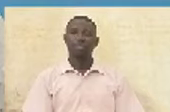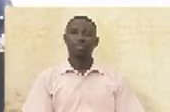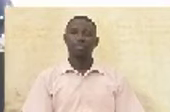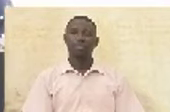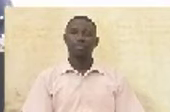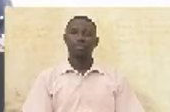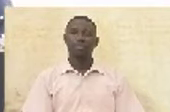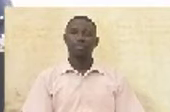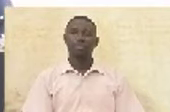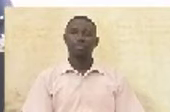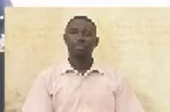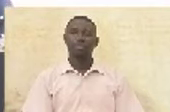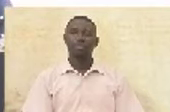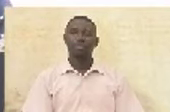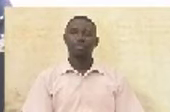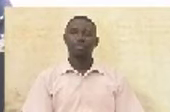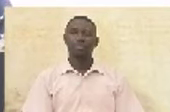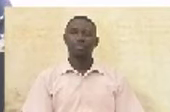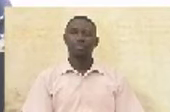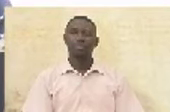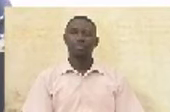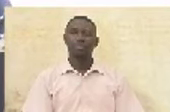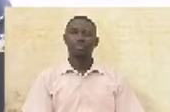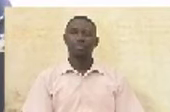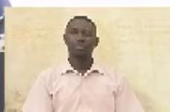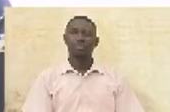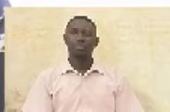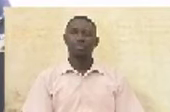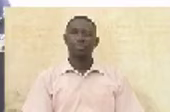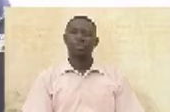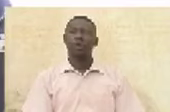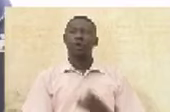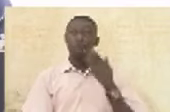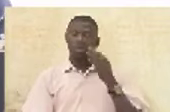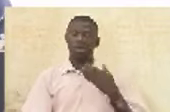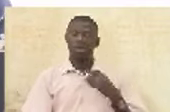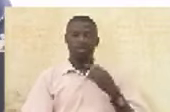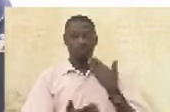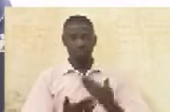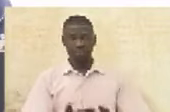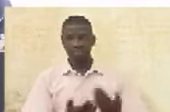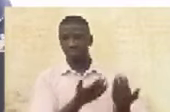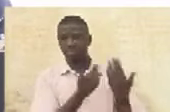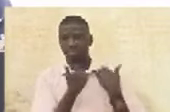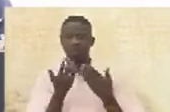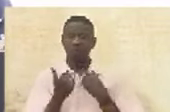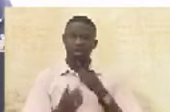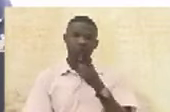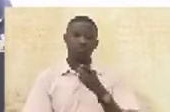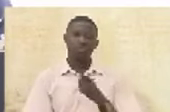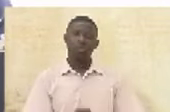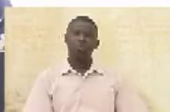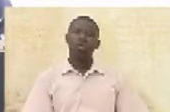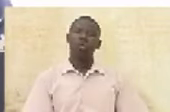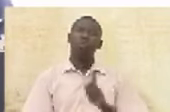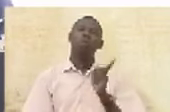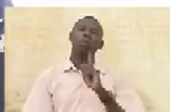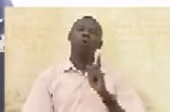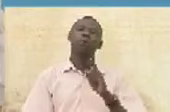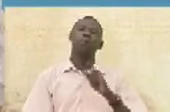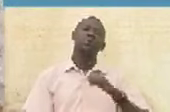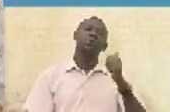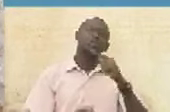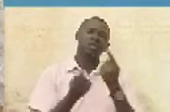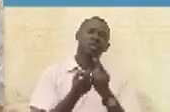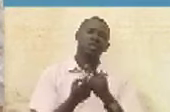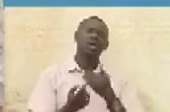When they are done bathing you, ni biri pareta keku, what else were you asked to do? Ye kanin